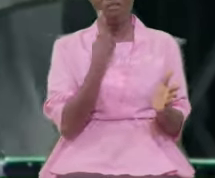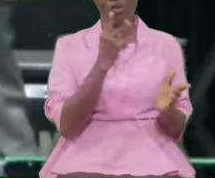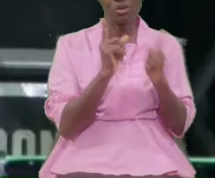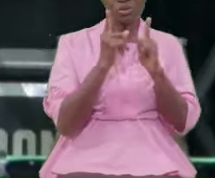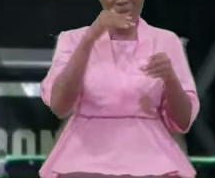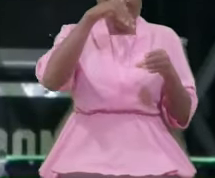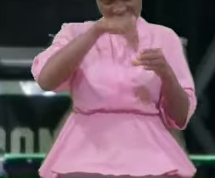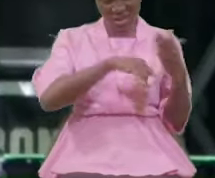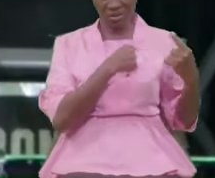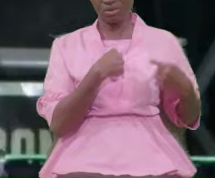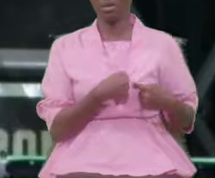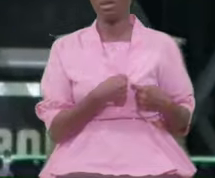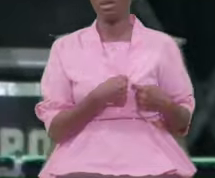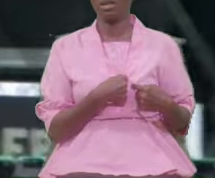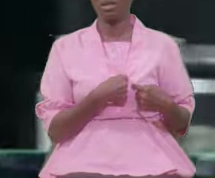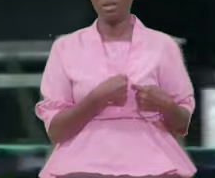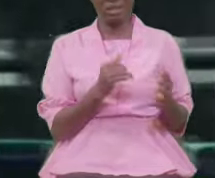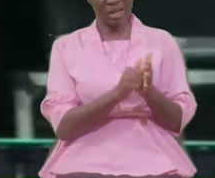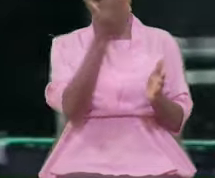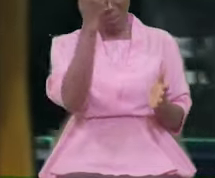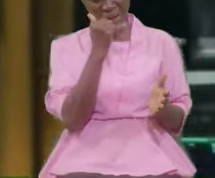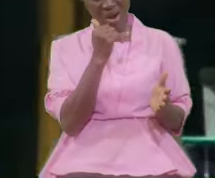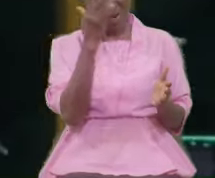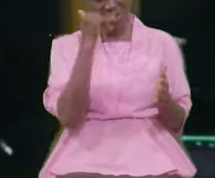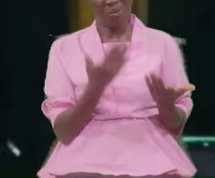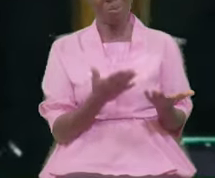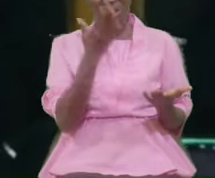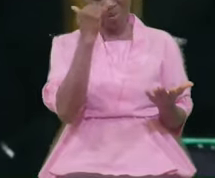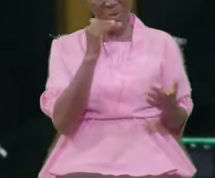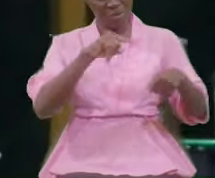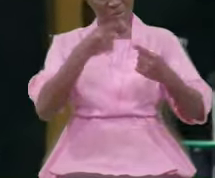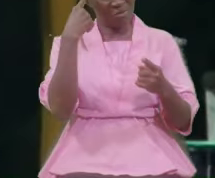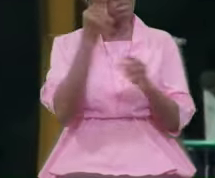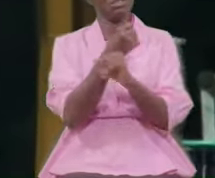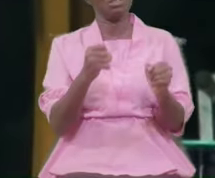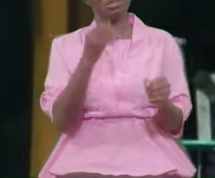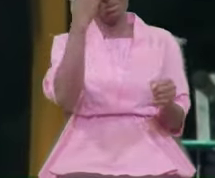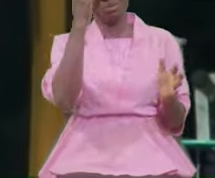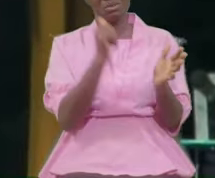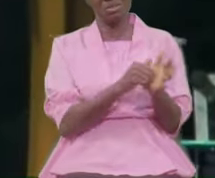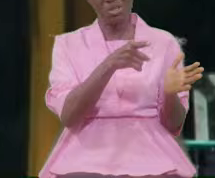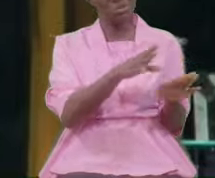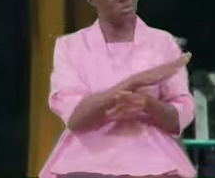you come for Salvation you don't mer Salvation